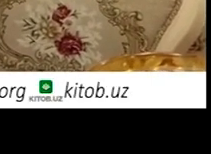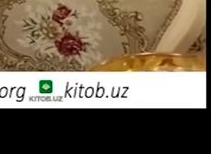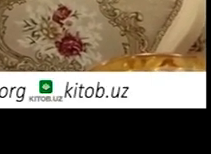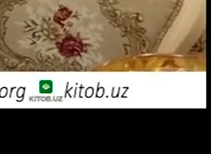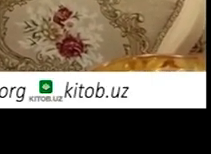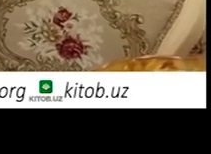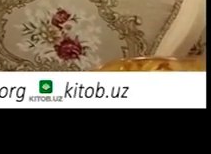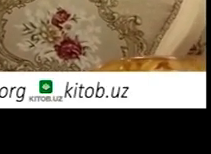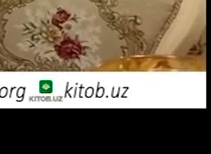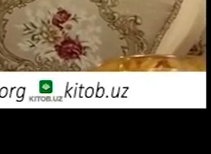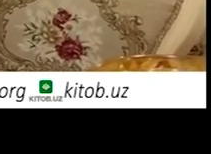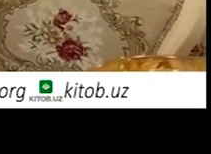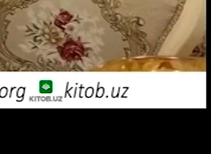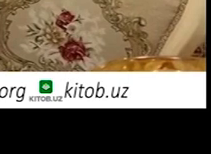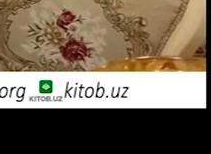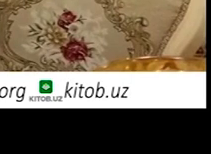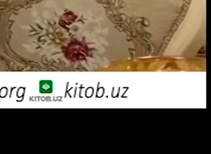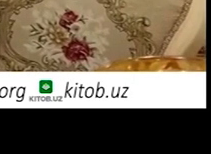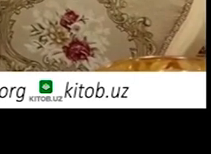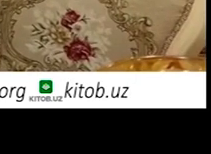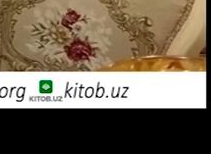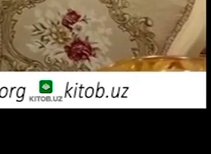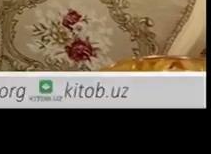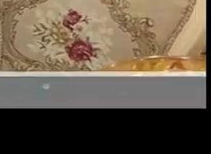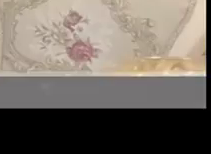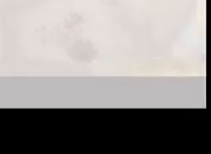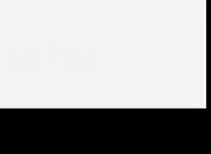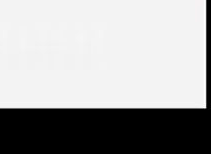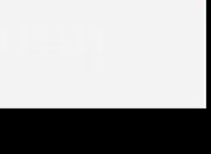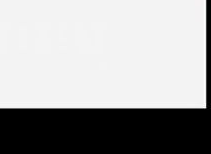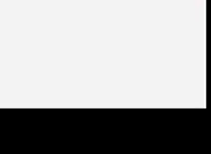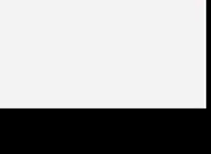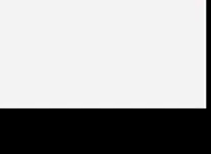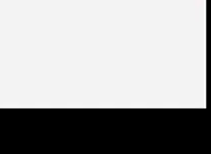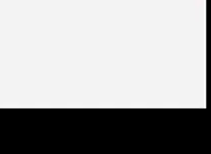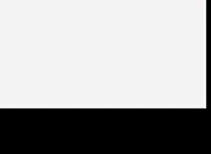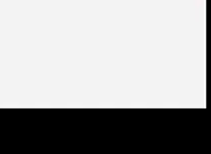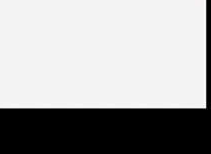boring. Darslaringizni o'z vaqtida bajarib, bilim olishdan to'xtamang.